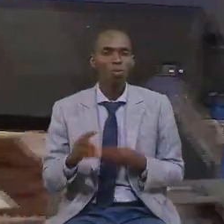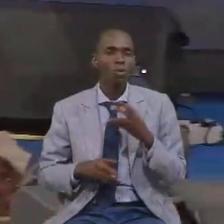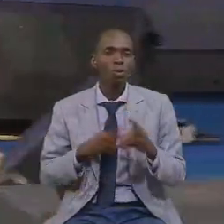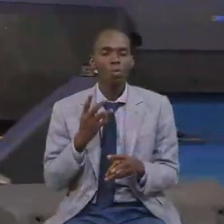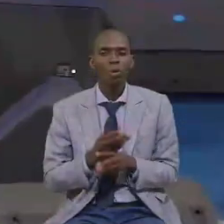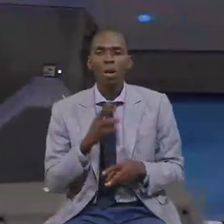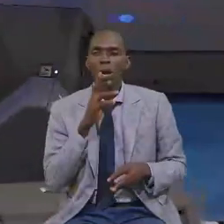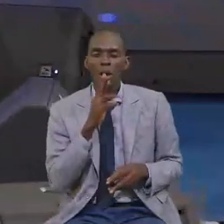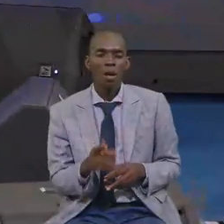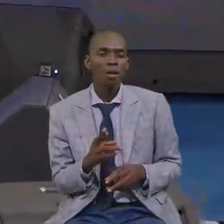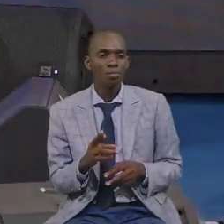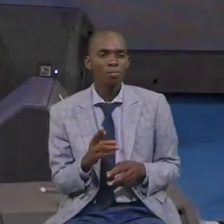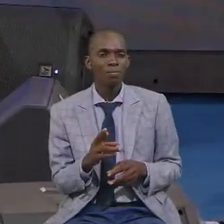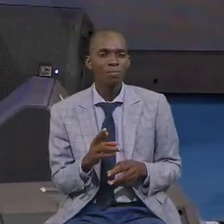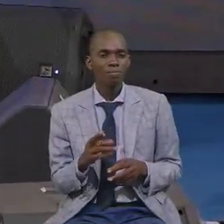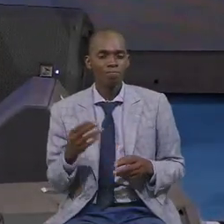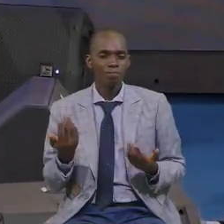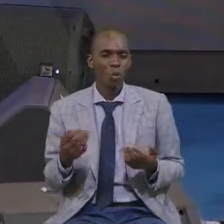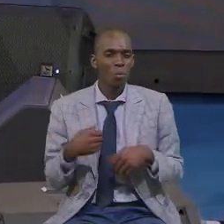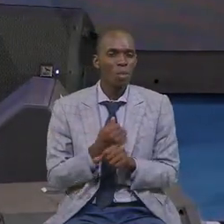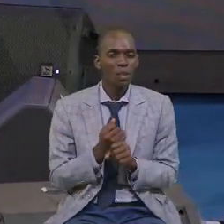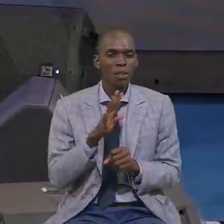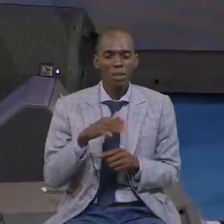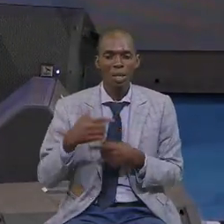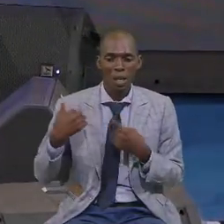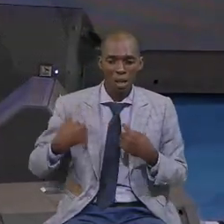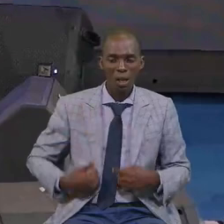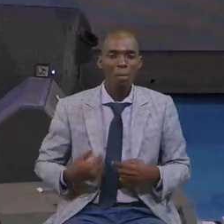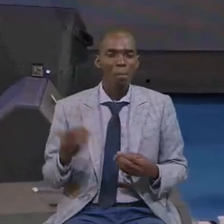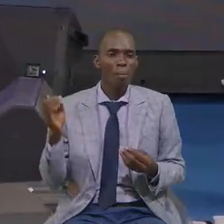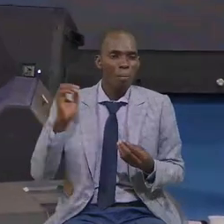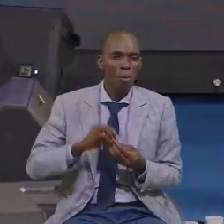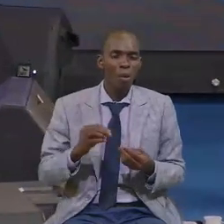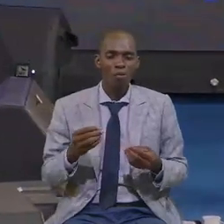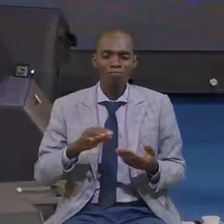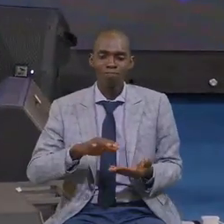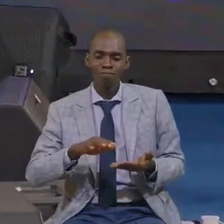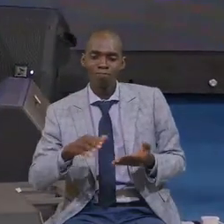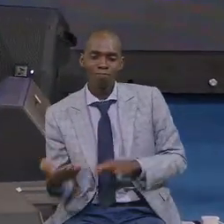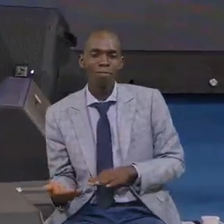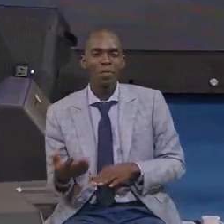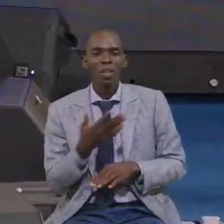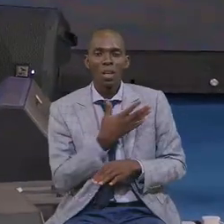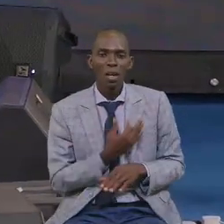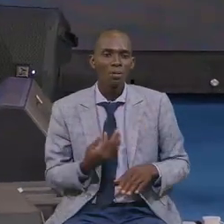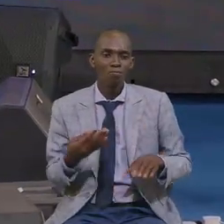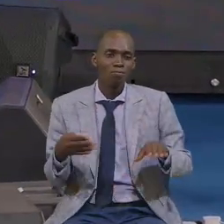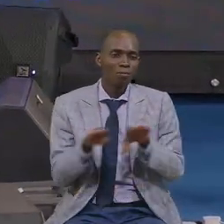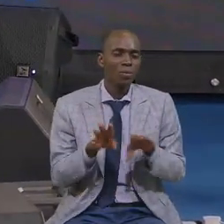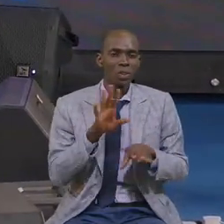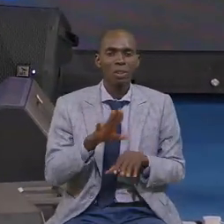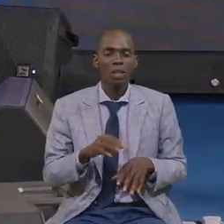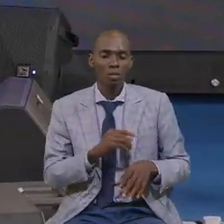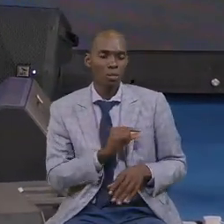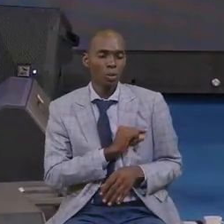dreading, deadening their heart, deadening their mind, and deadening all their conscience.